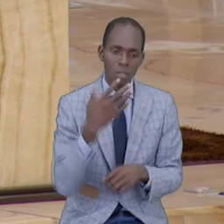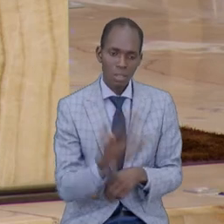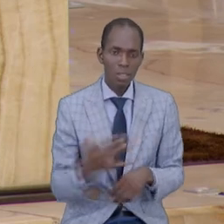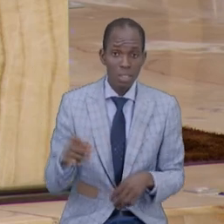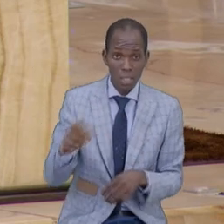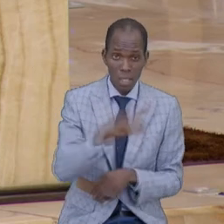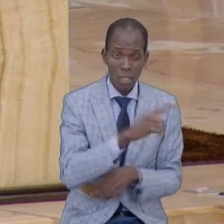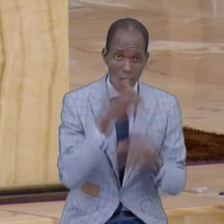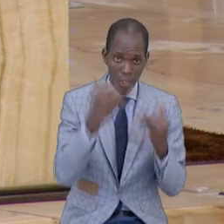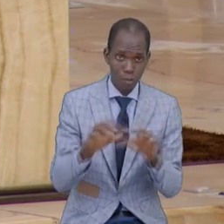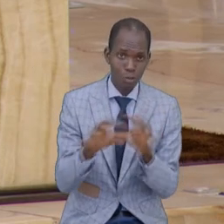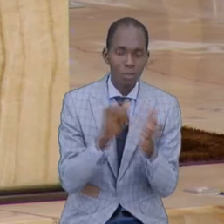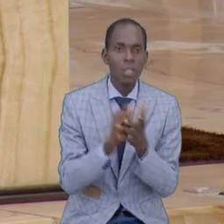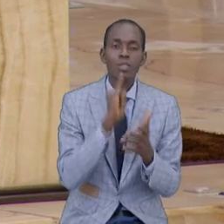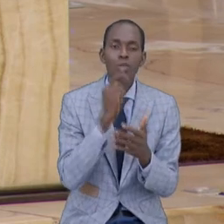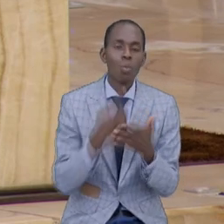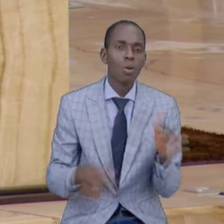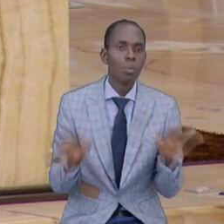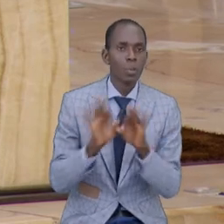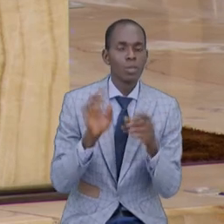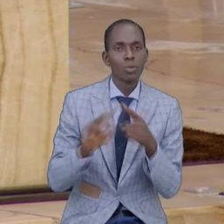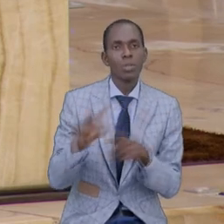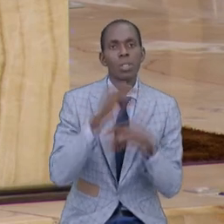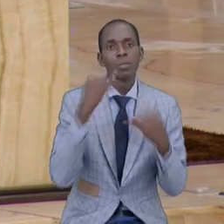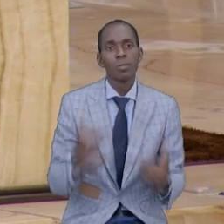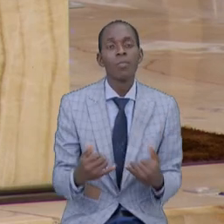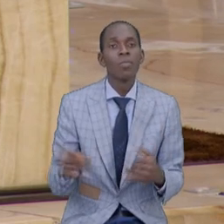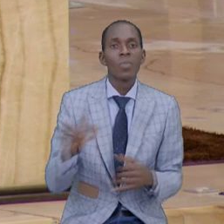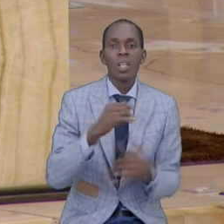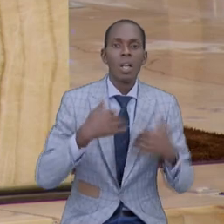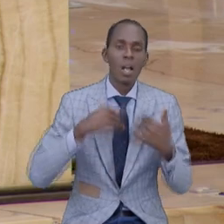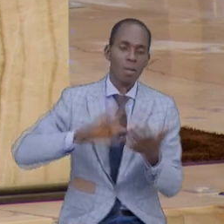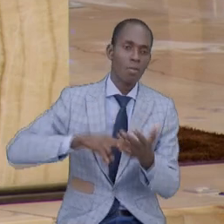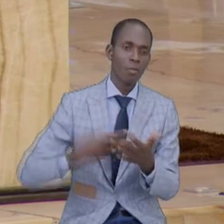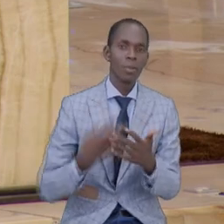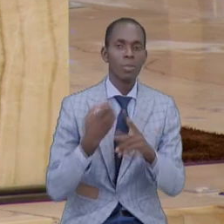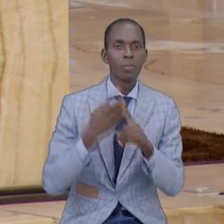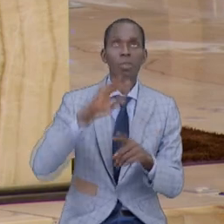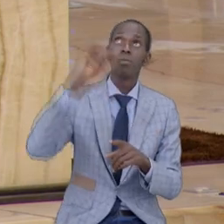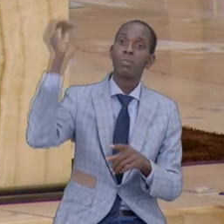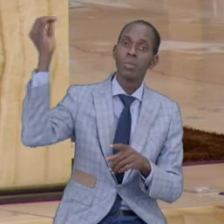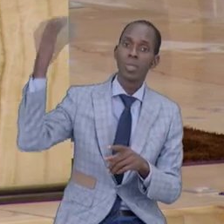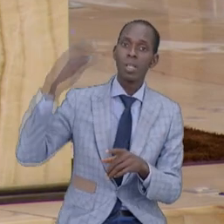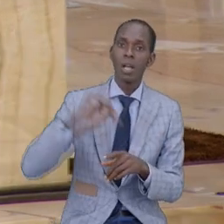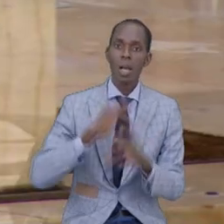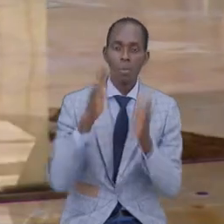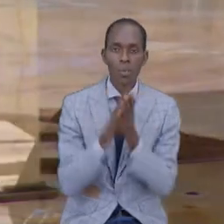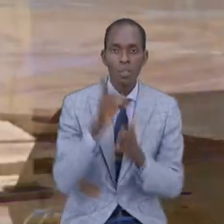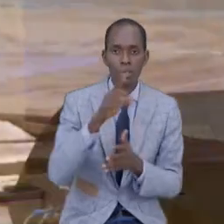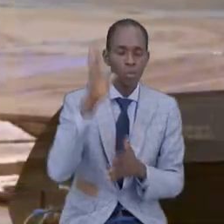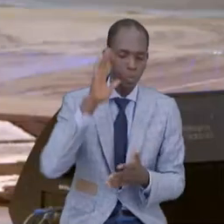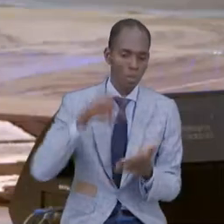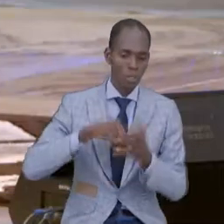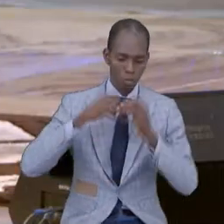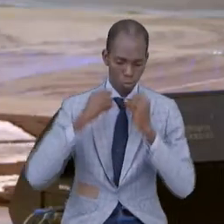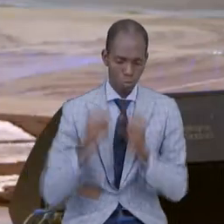do, that's what matters to them now. They are falling from grace. I pray you will stand firm